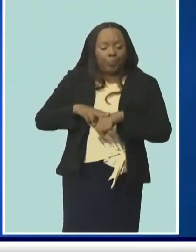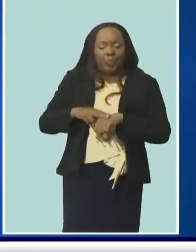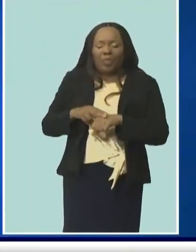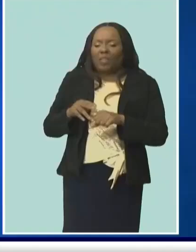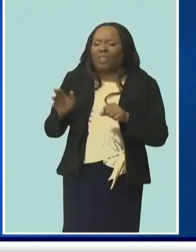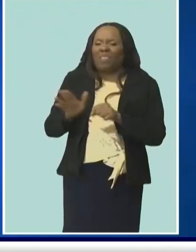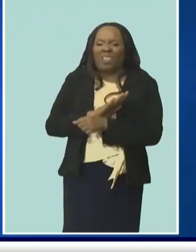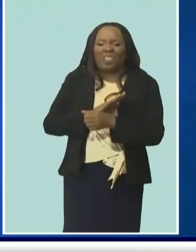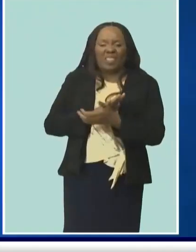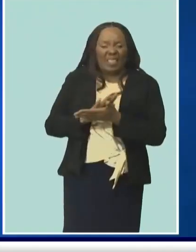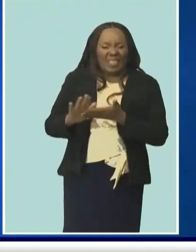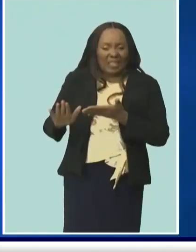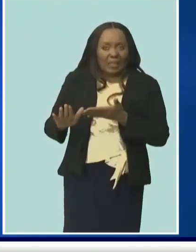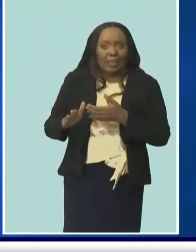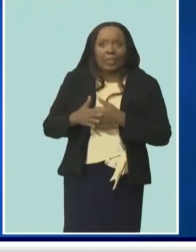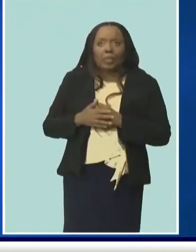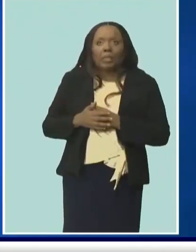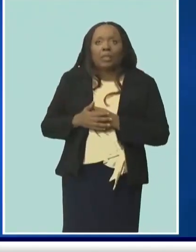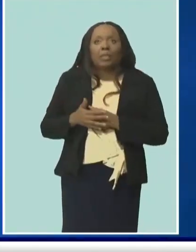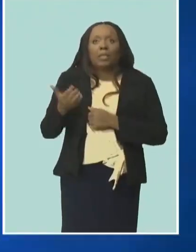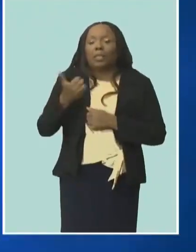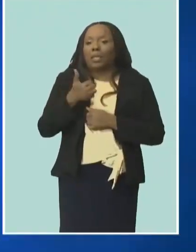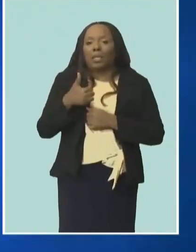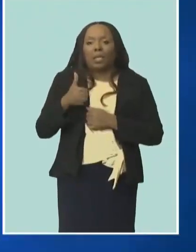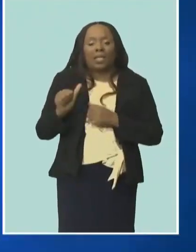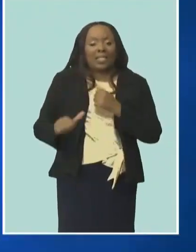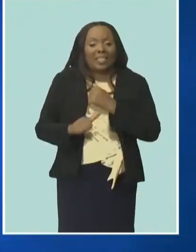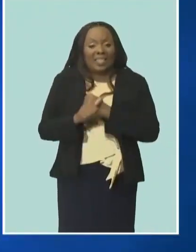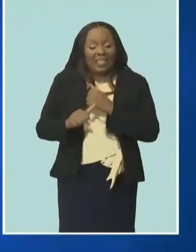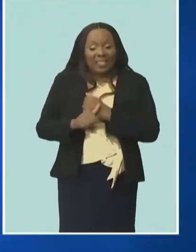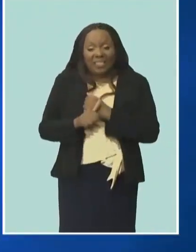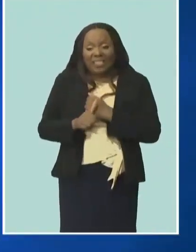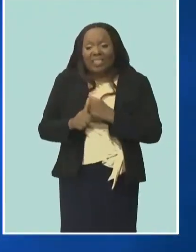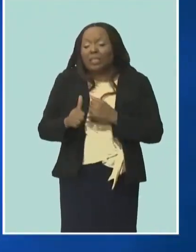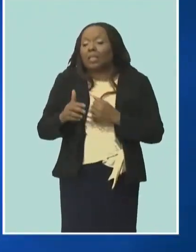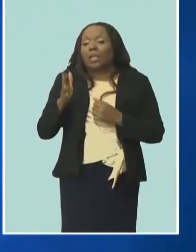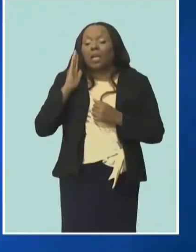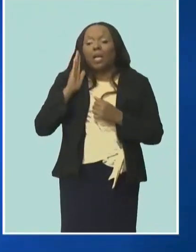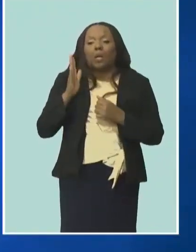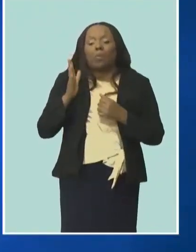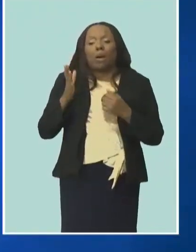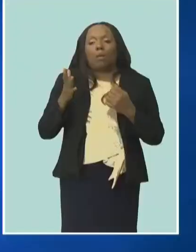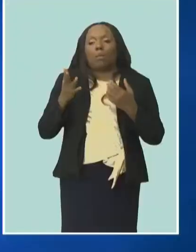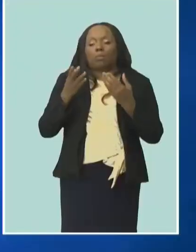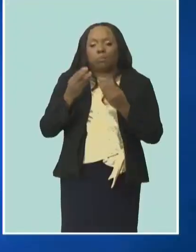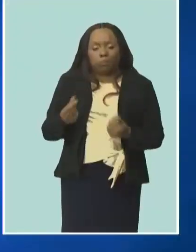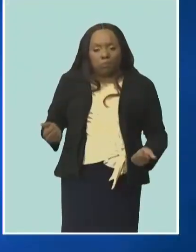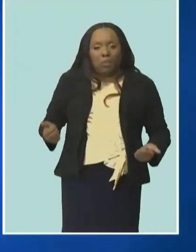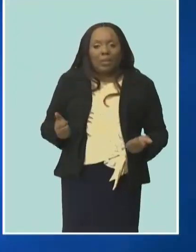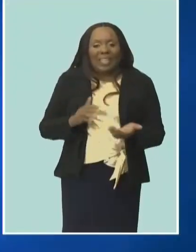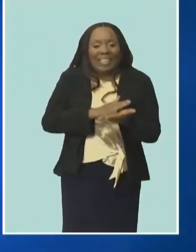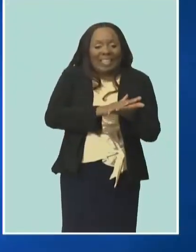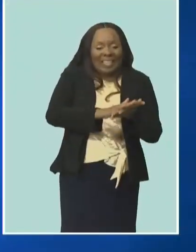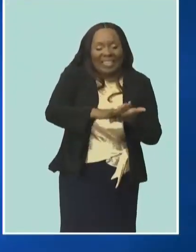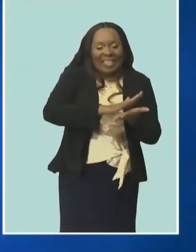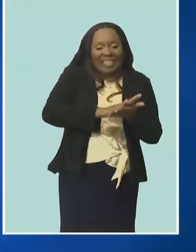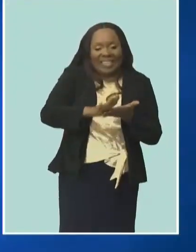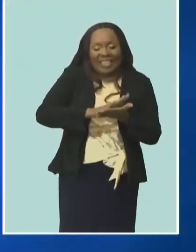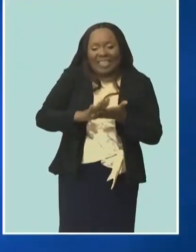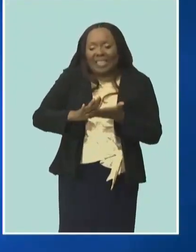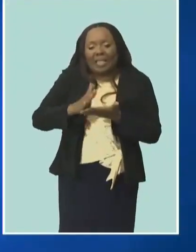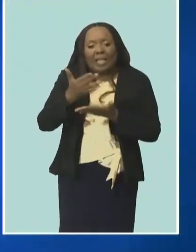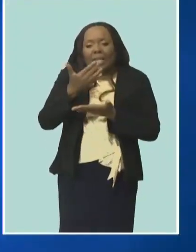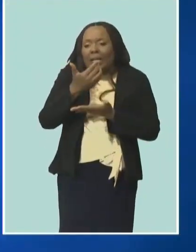any toxic chemicals from any surface that it goes on. It cleans and sanitizes that surface, lifts those toxic